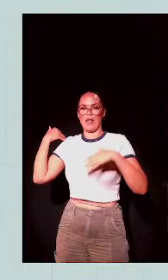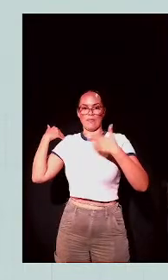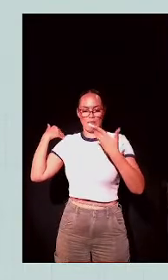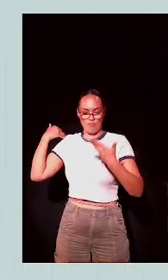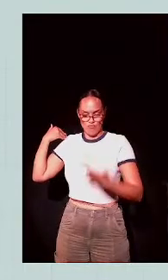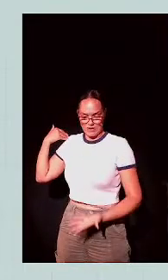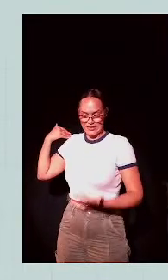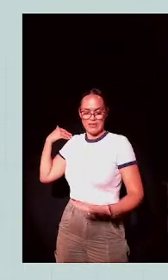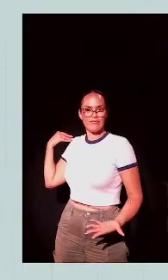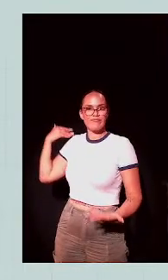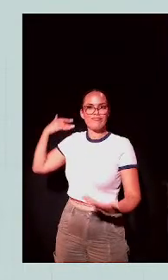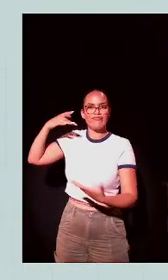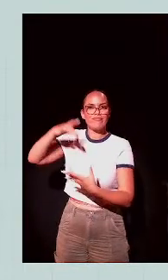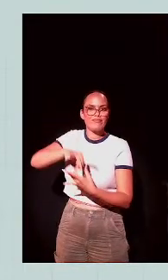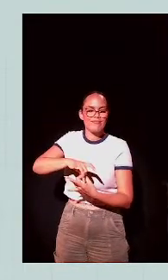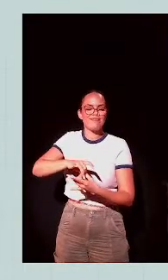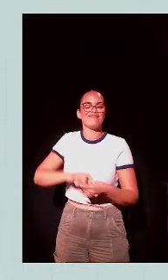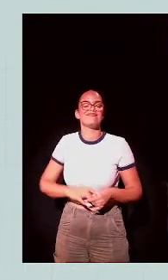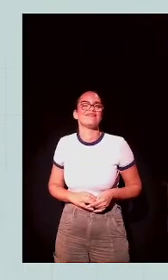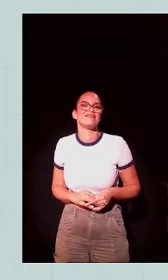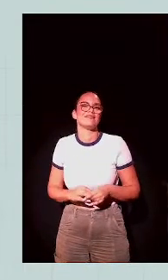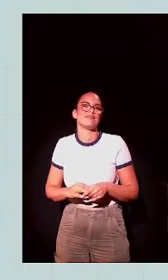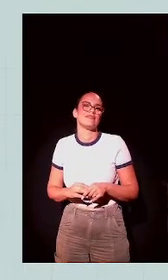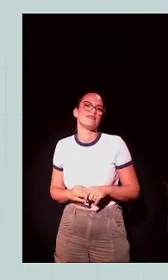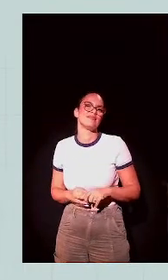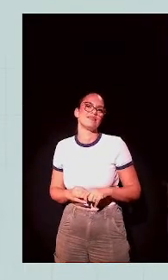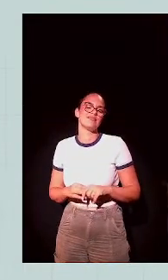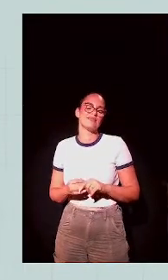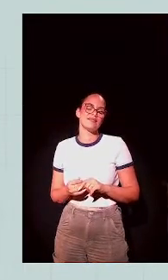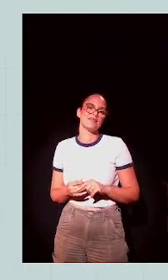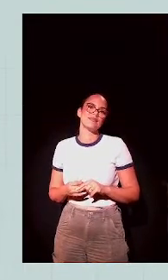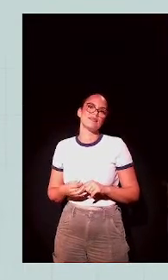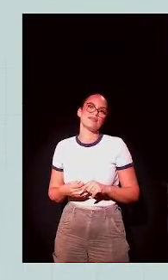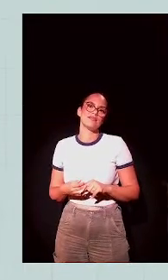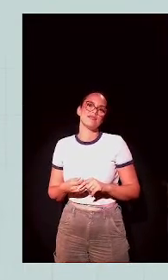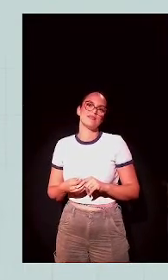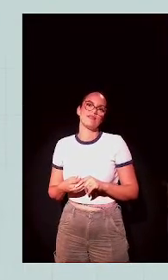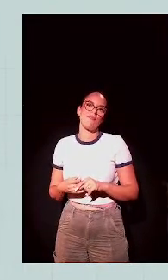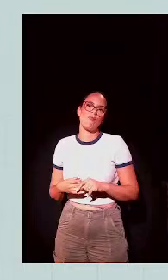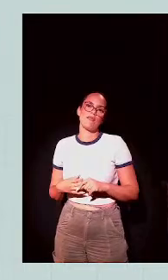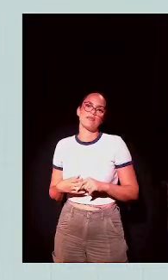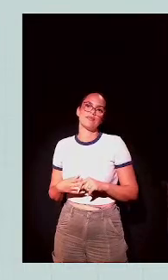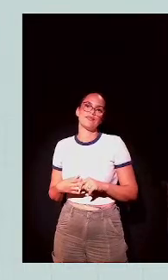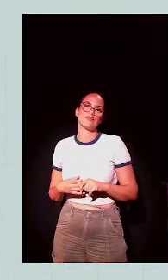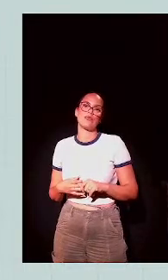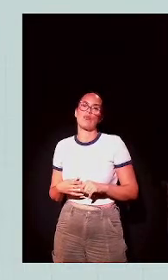future.